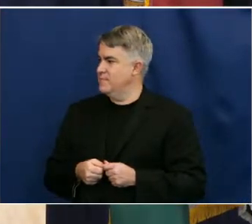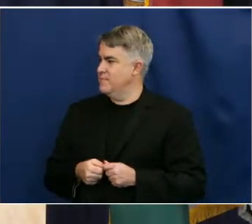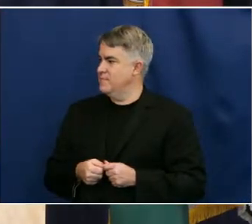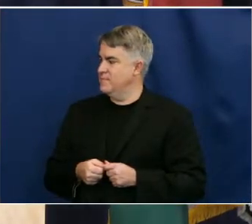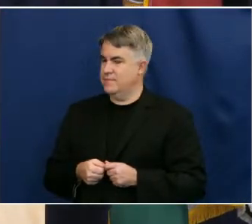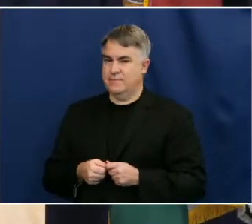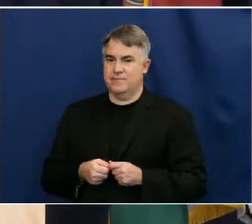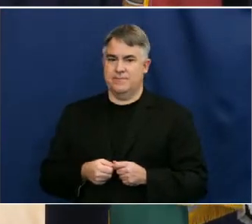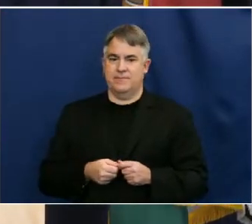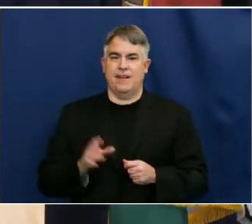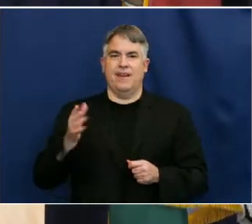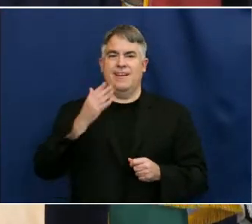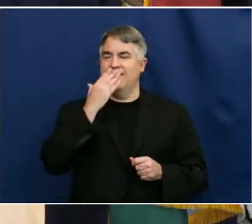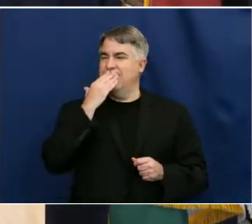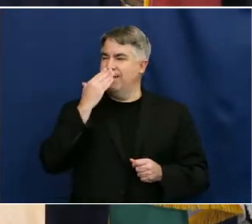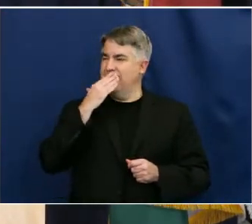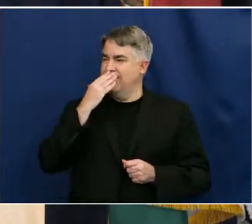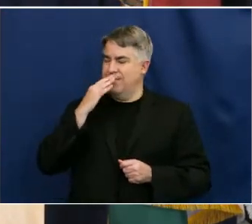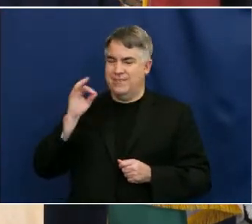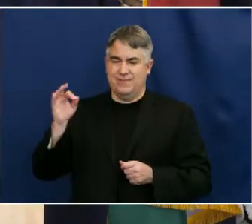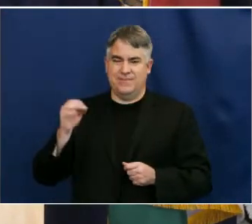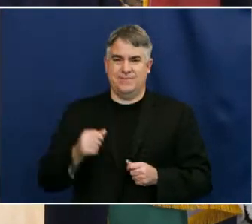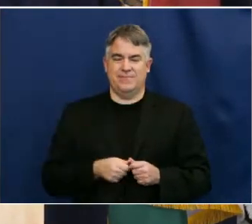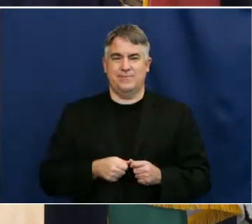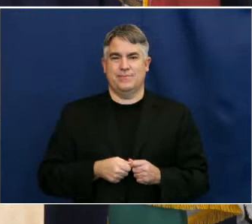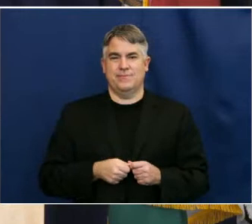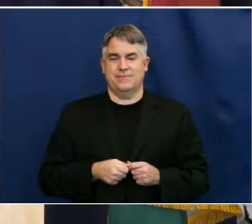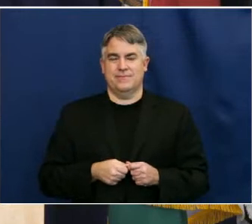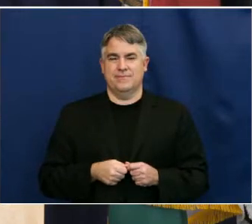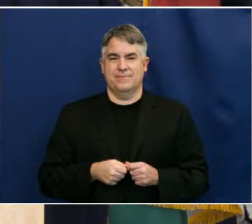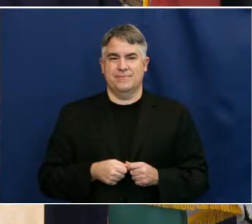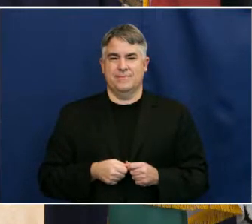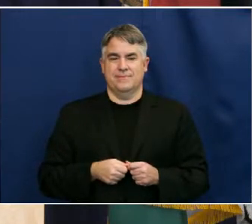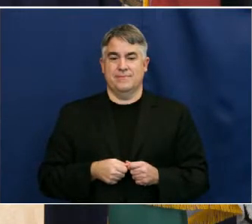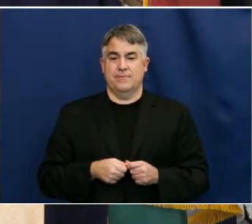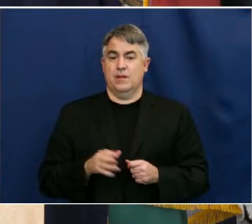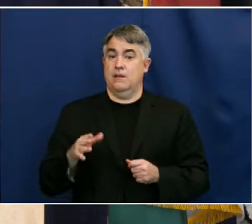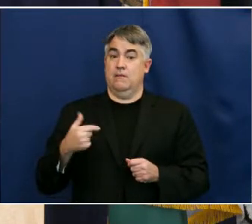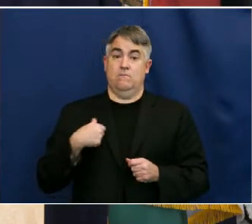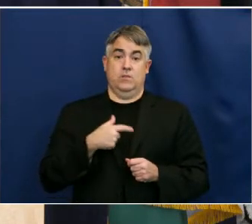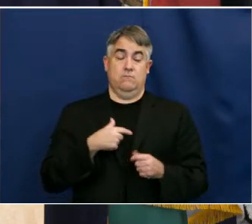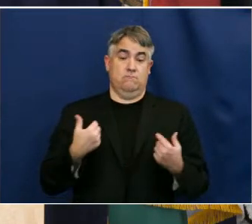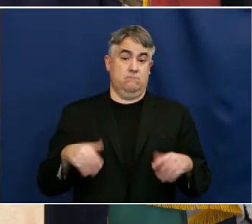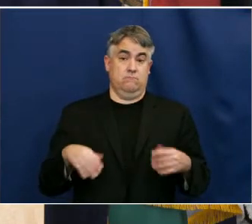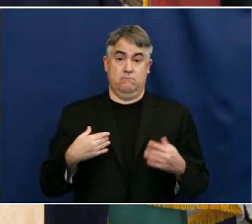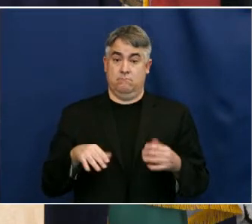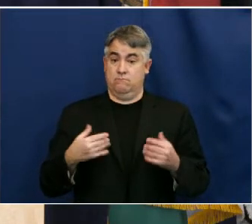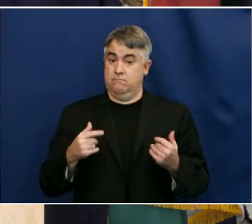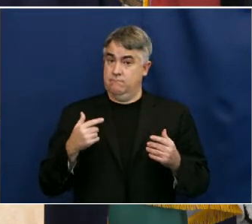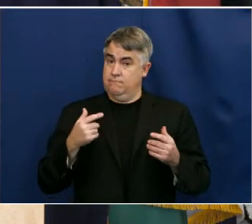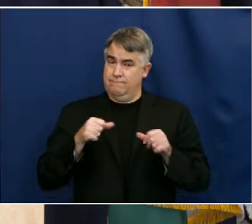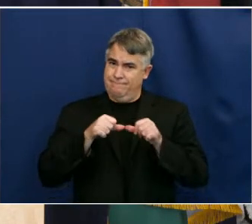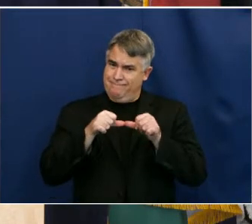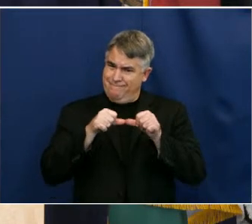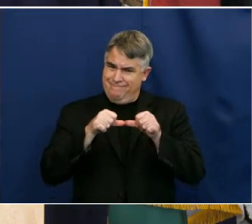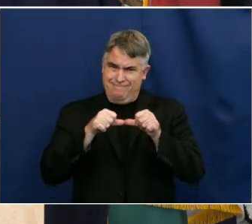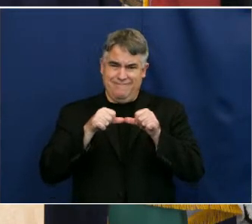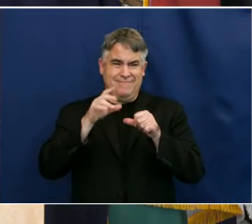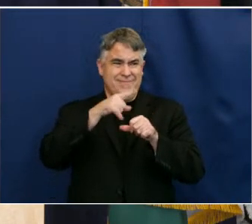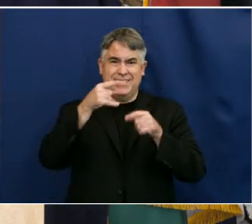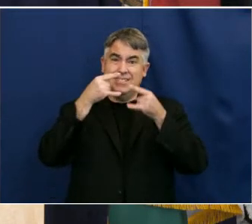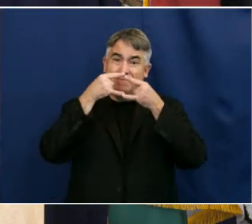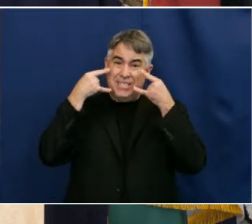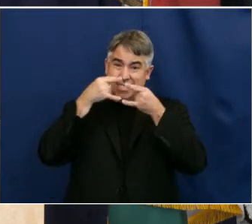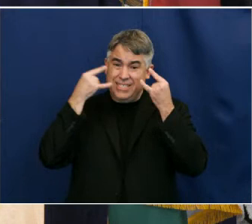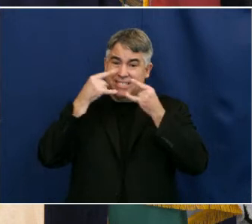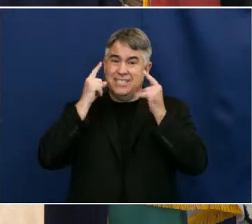Thank you, Chair. And absolutely, we must now more than ever remain vigilant, and we can't let our guard down. We can't emphasize this enough.